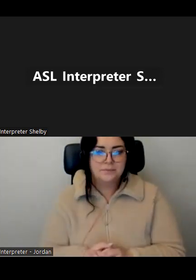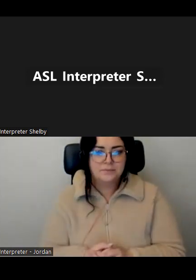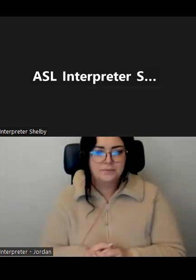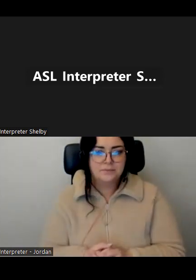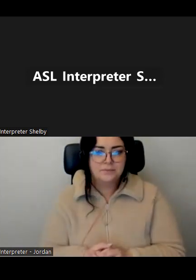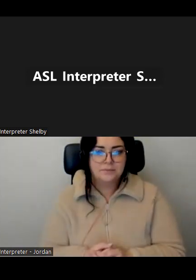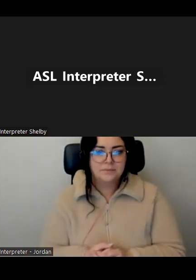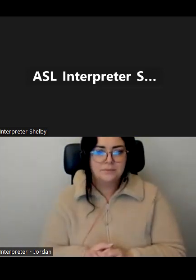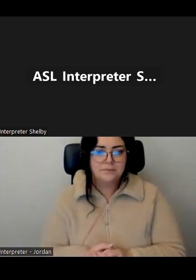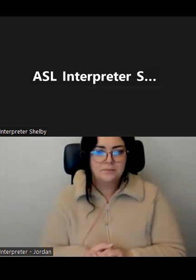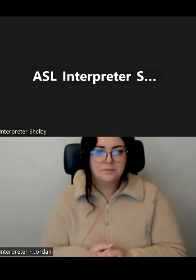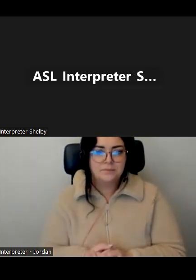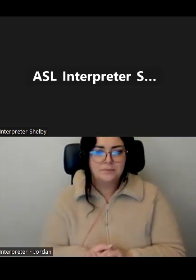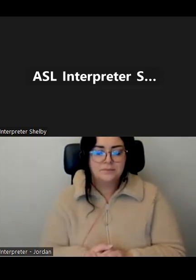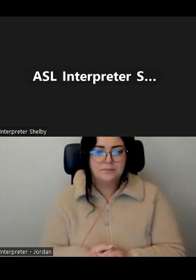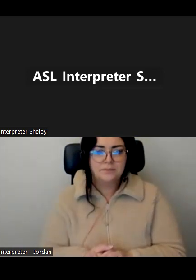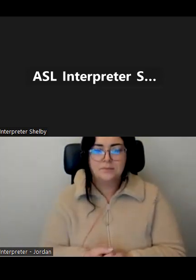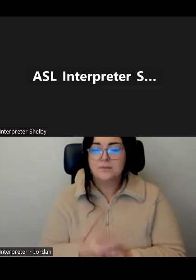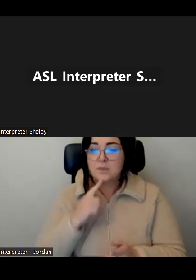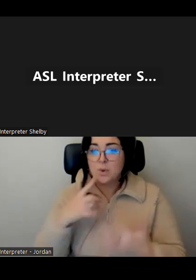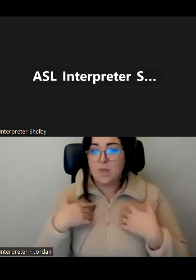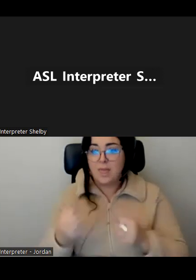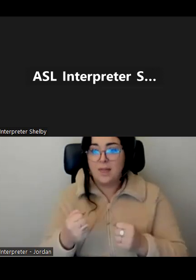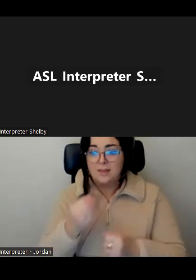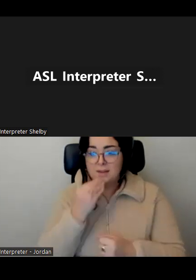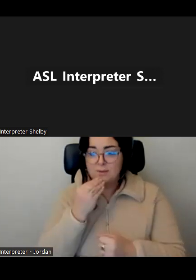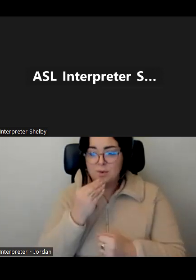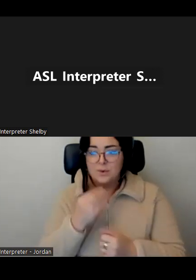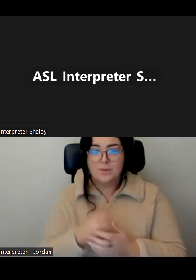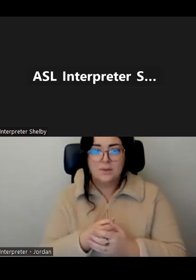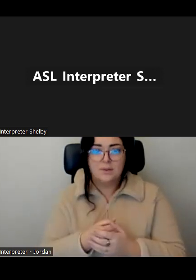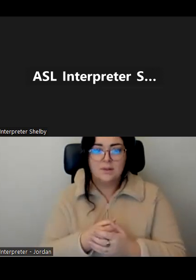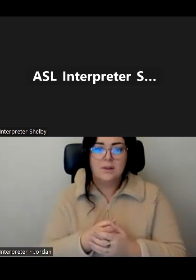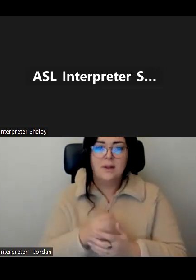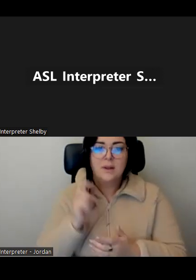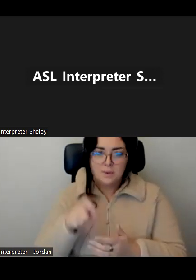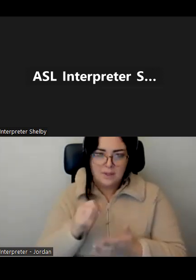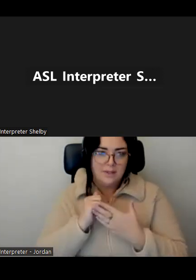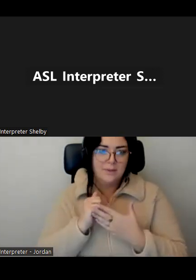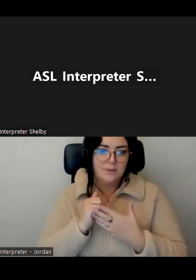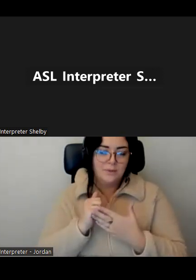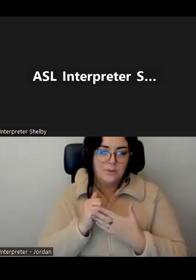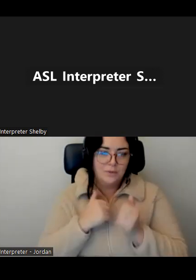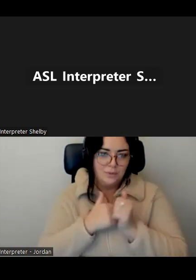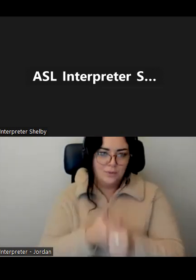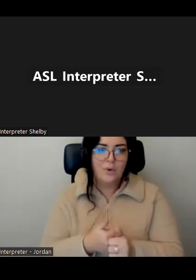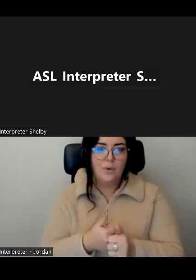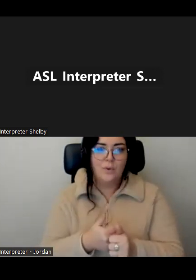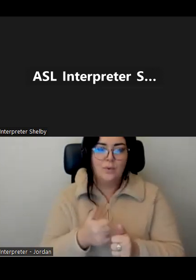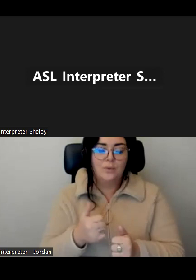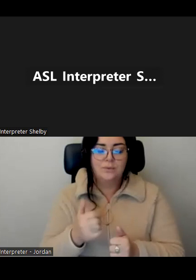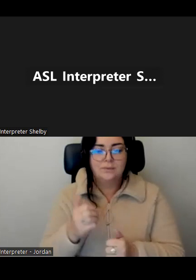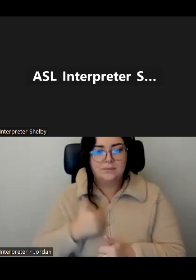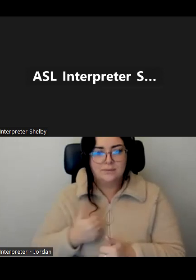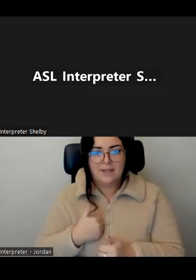So again, I'll mention the eating healthy foods, and we all know we're supposed to follow Canada's food diet and eat healthy foods. Of course, it's easier said